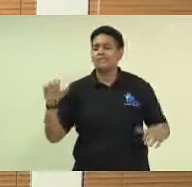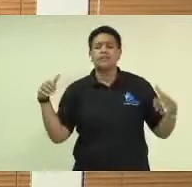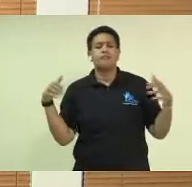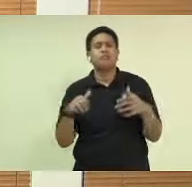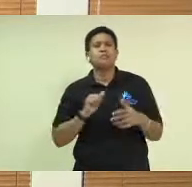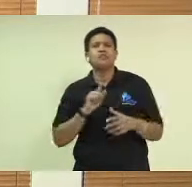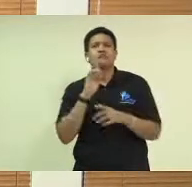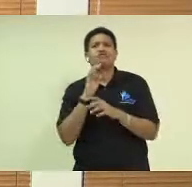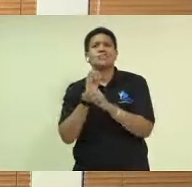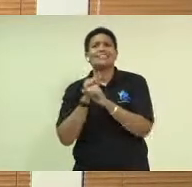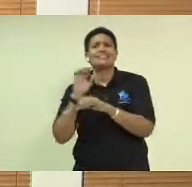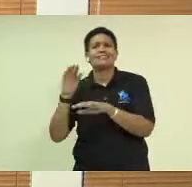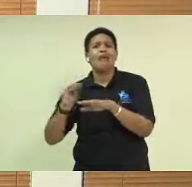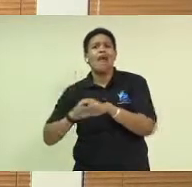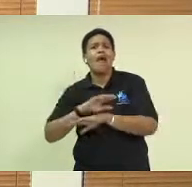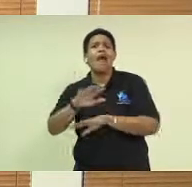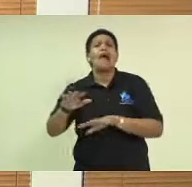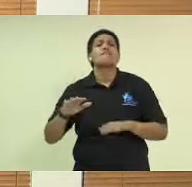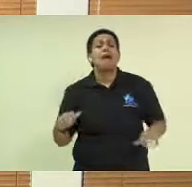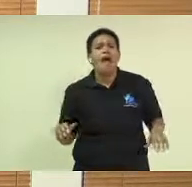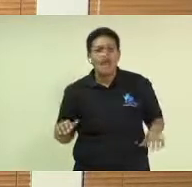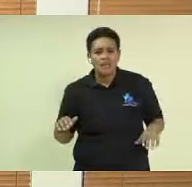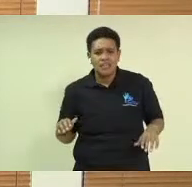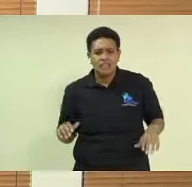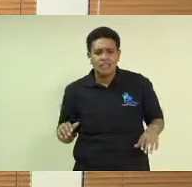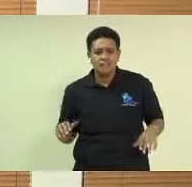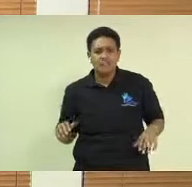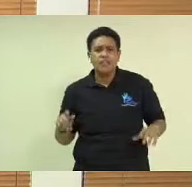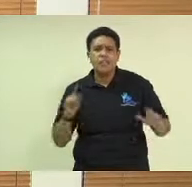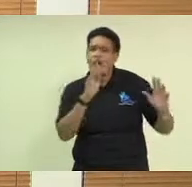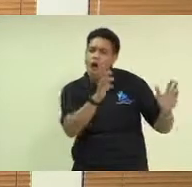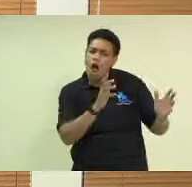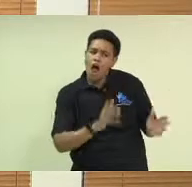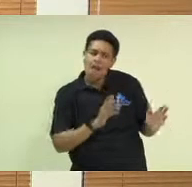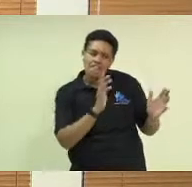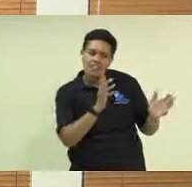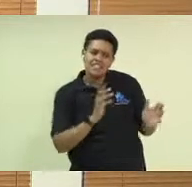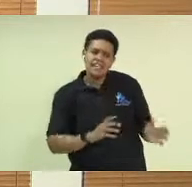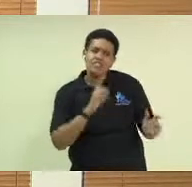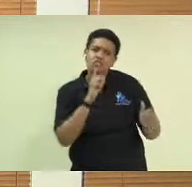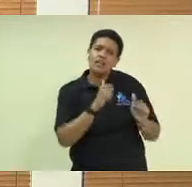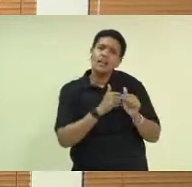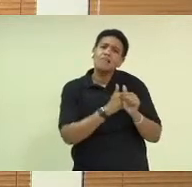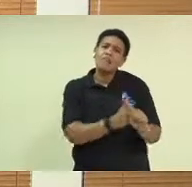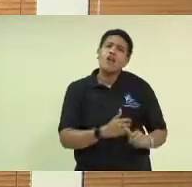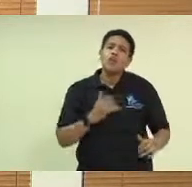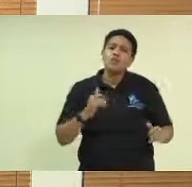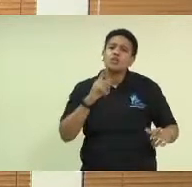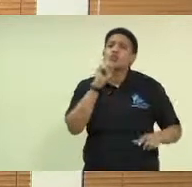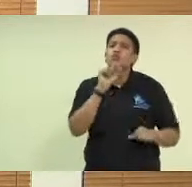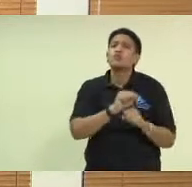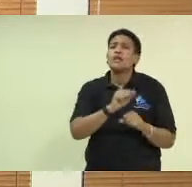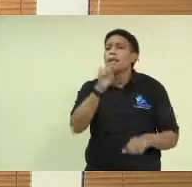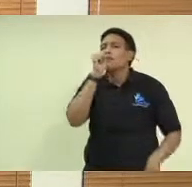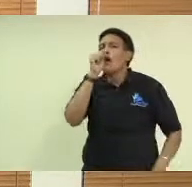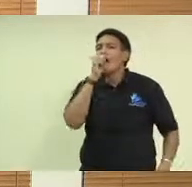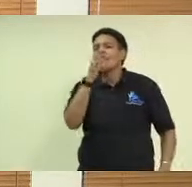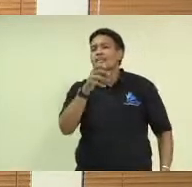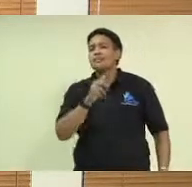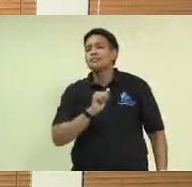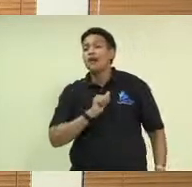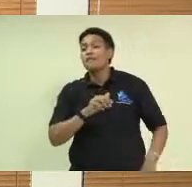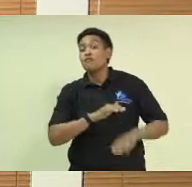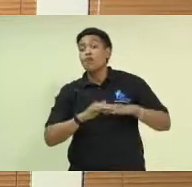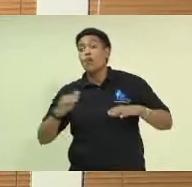Having received that advice, the conversations that follow, which are private, and so I don't